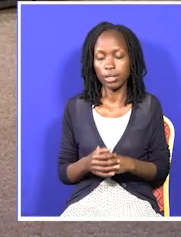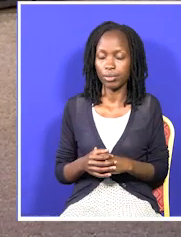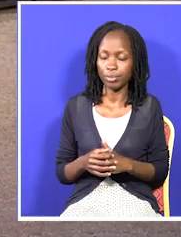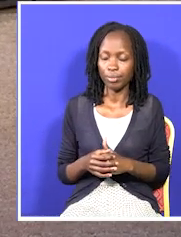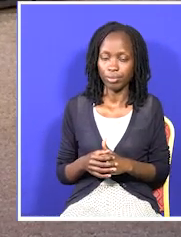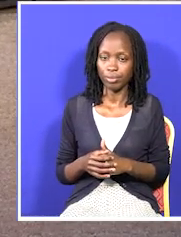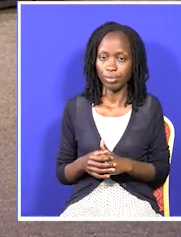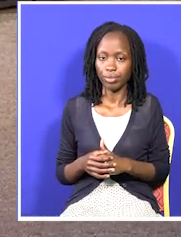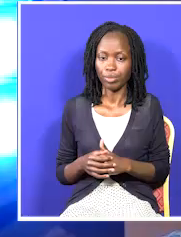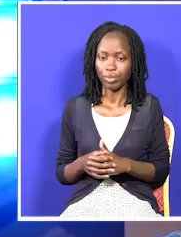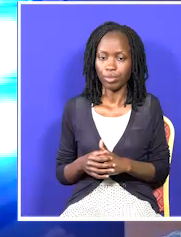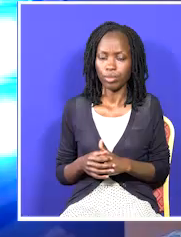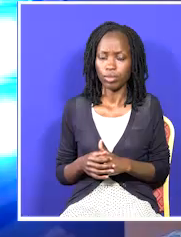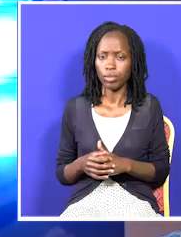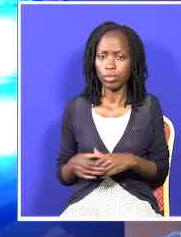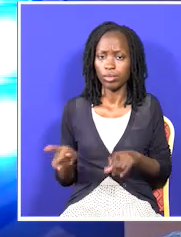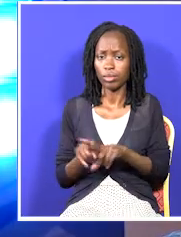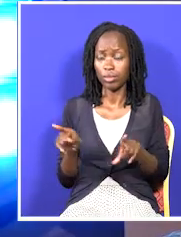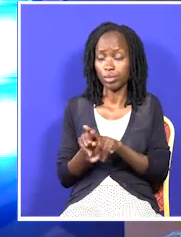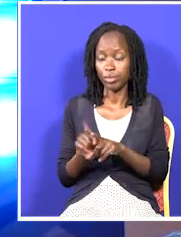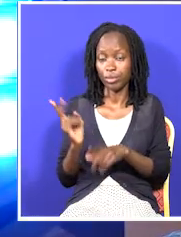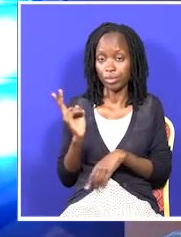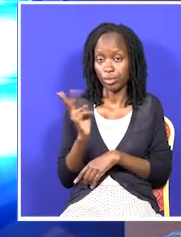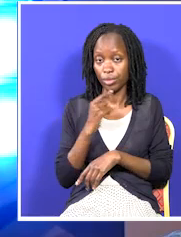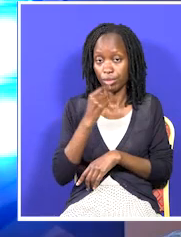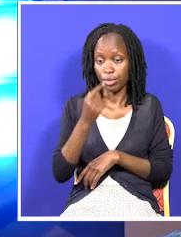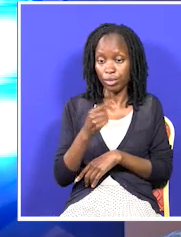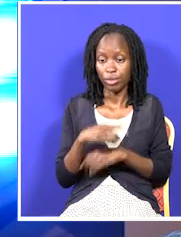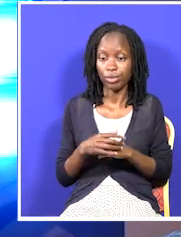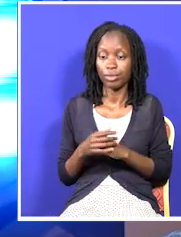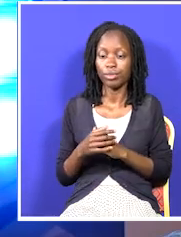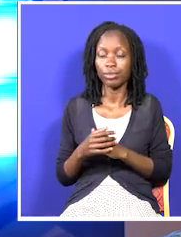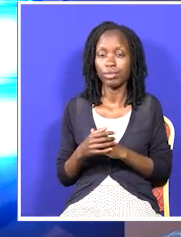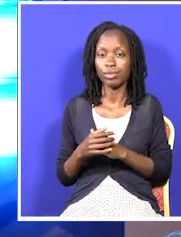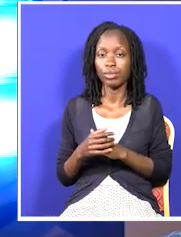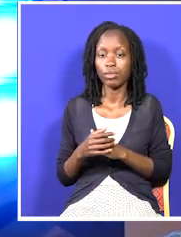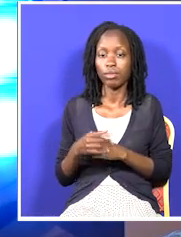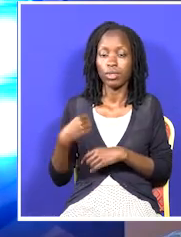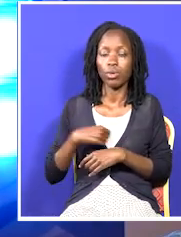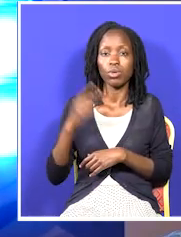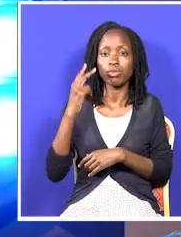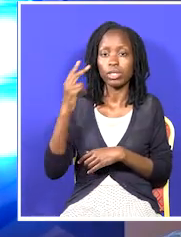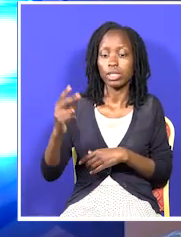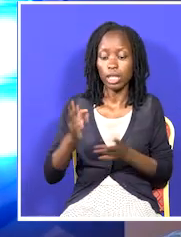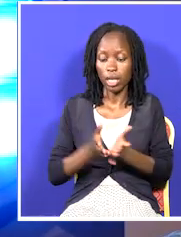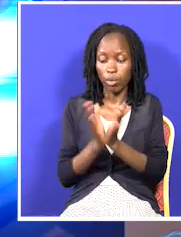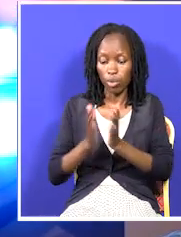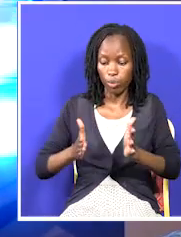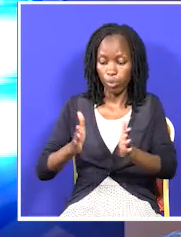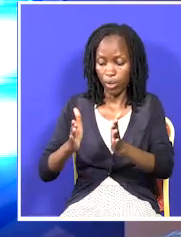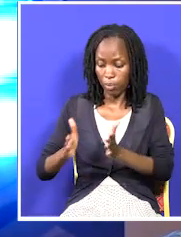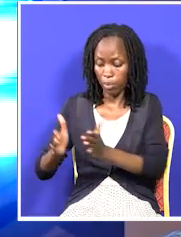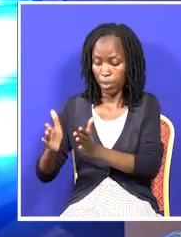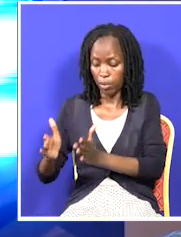Reinhard. Yeah, as Reinhard has stated, and even as Liz has said, we have seen a harbor, and